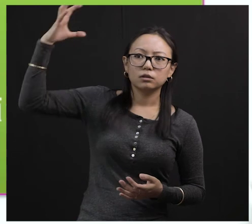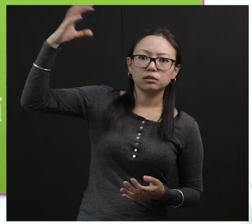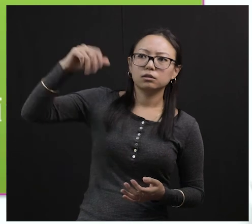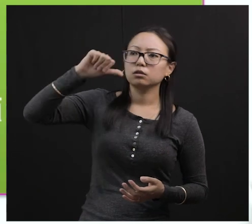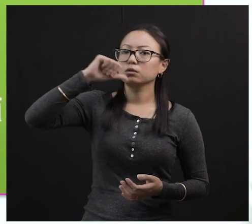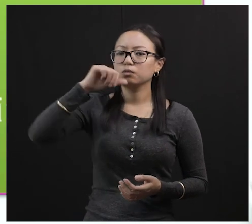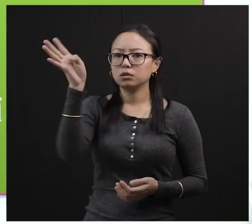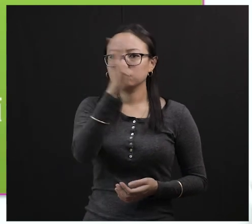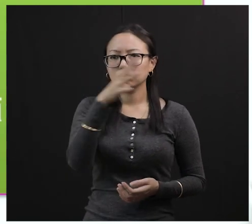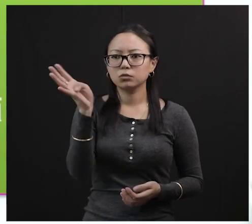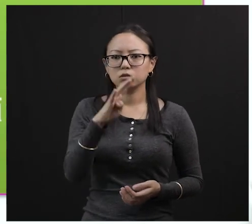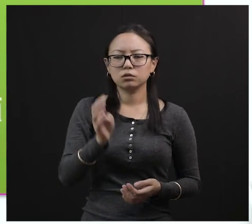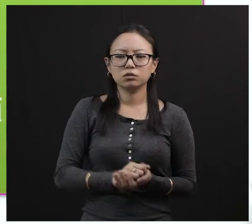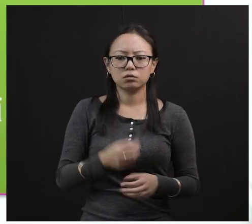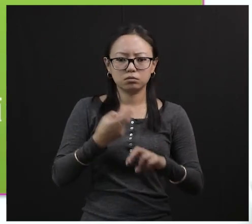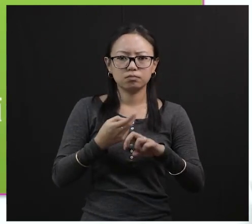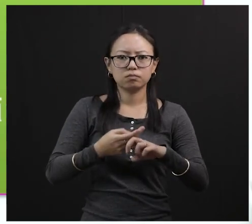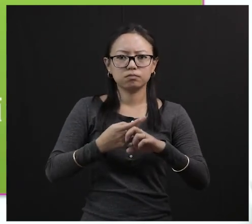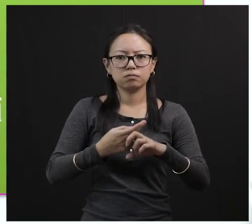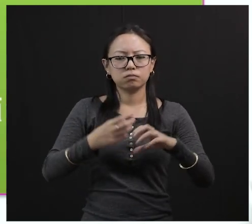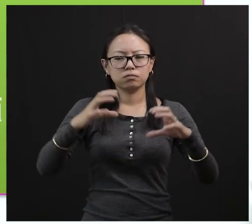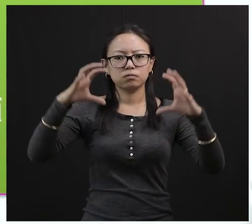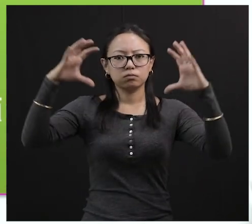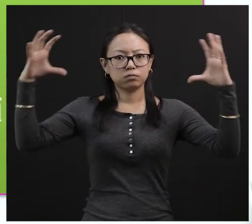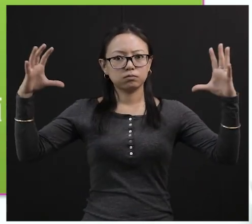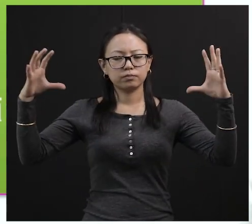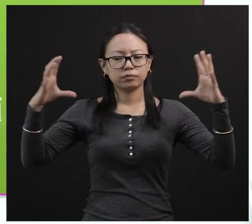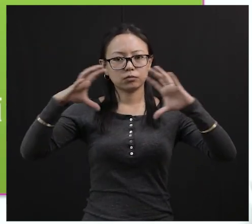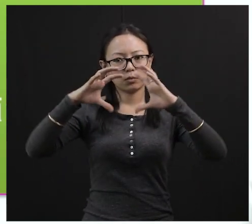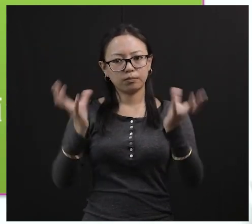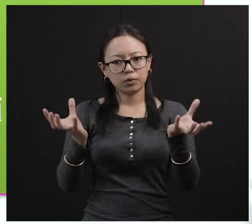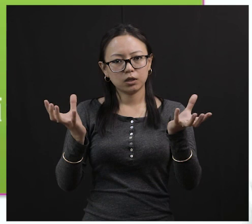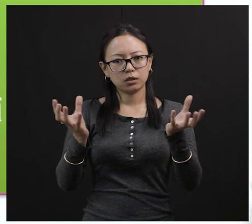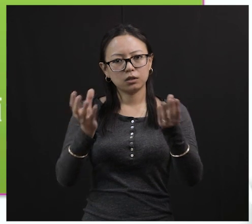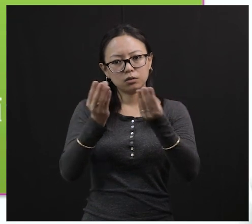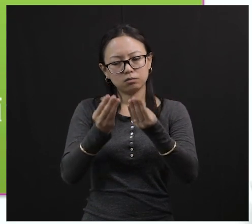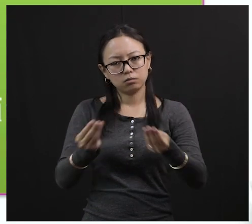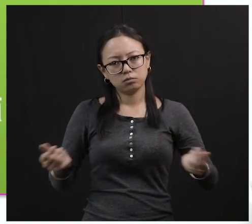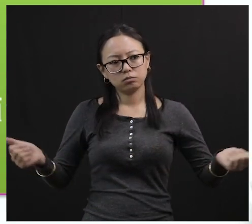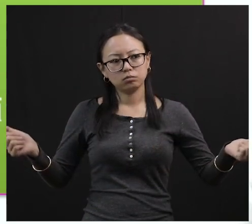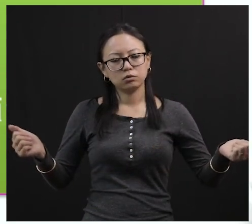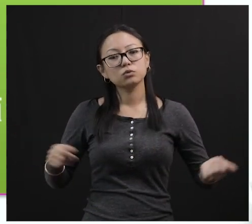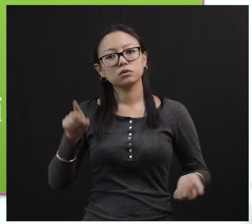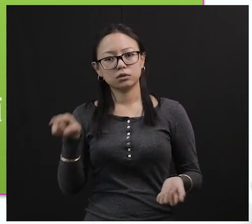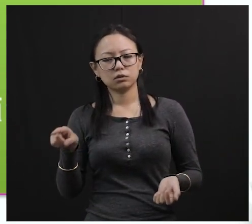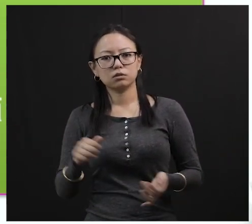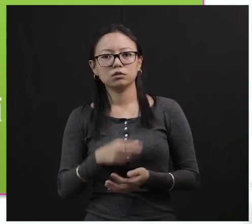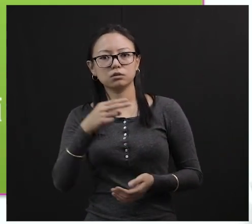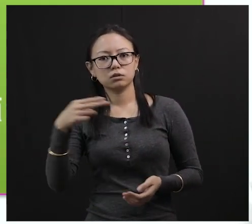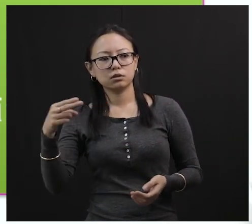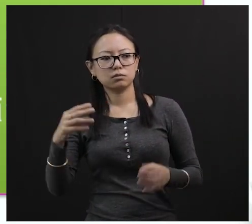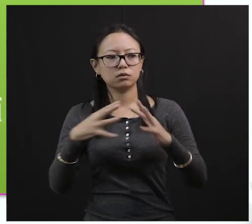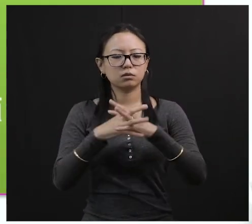The agents of weathering are sun, water, and wind. Simple